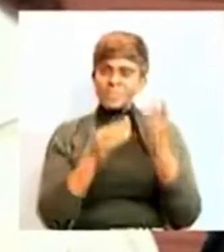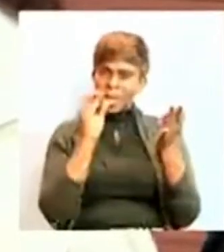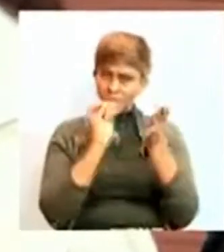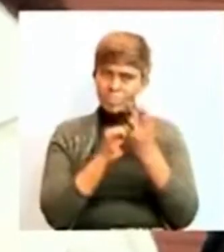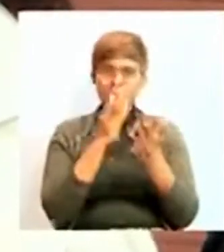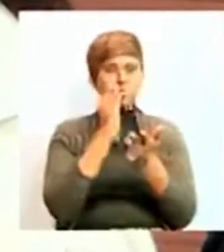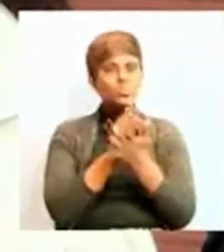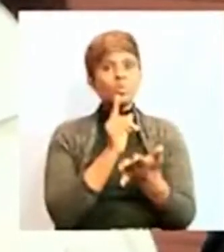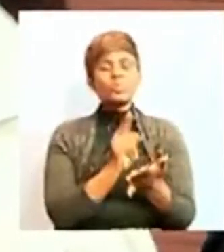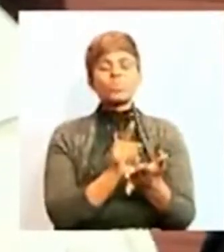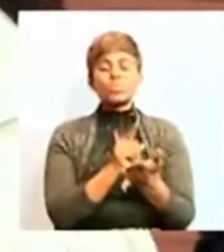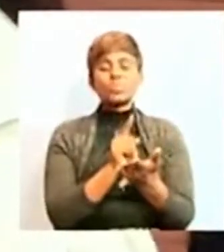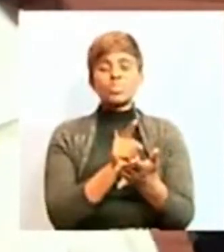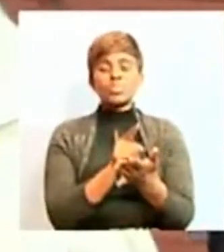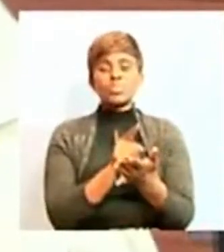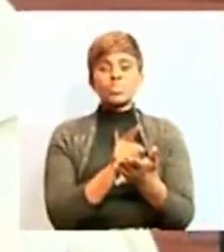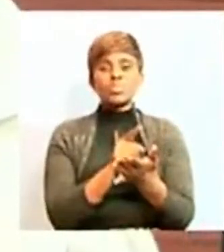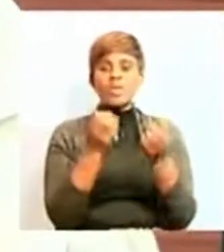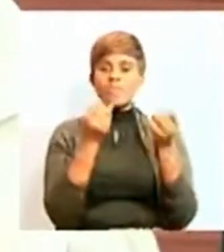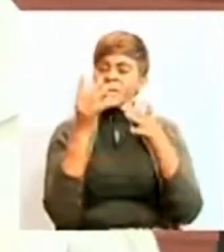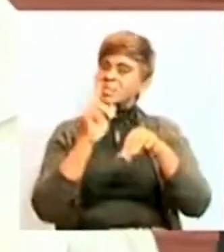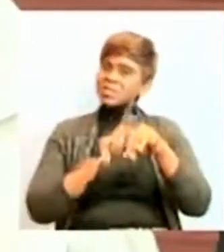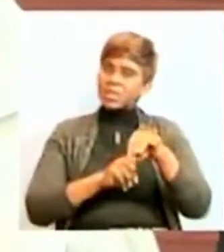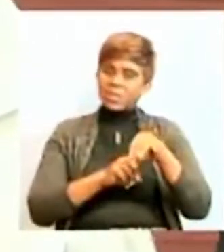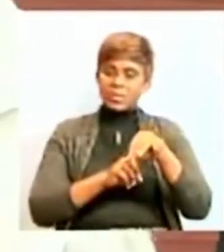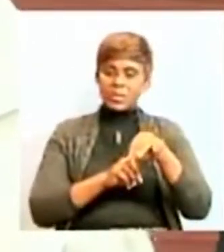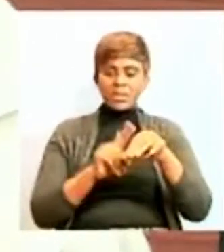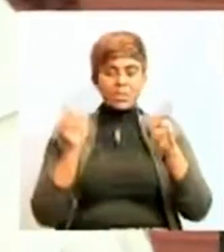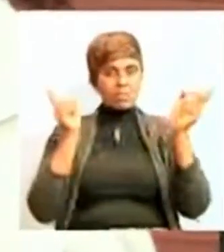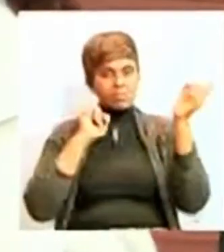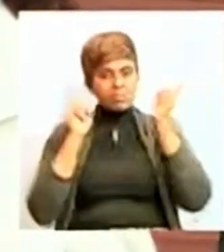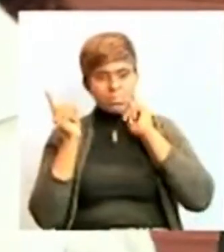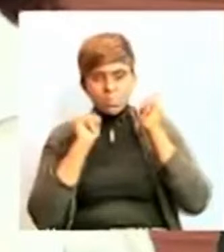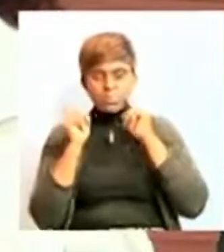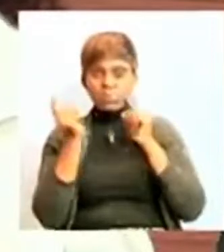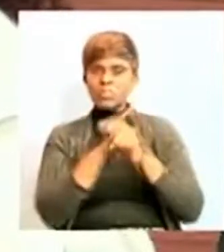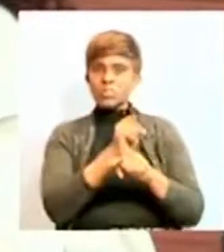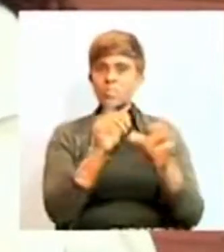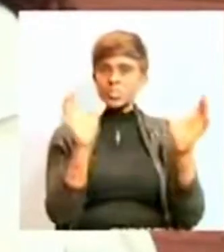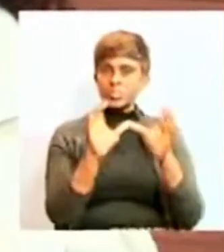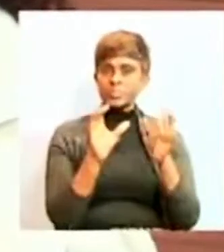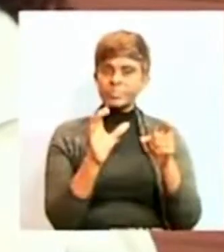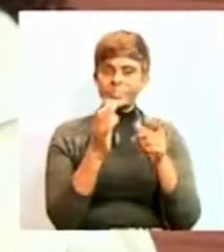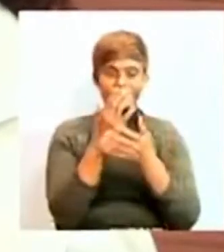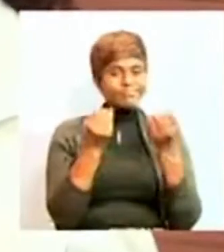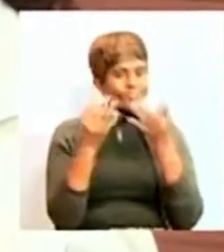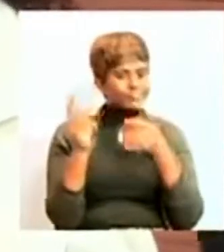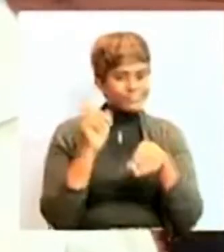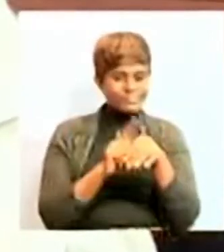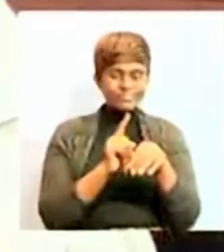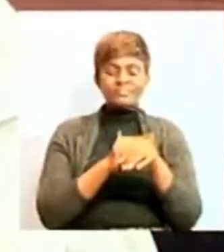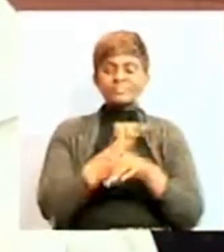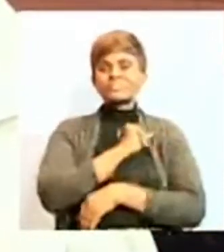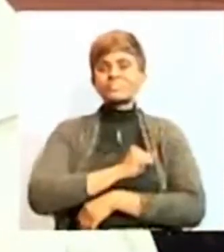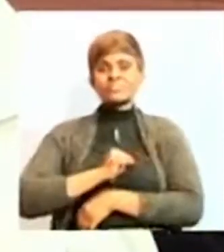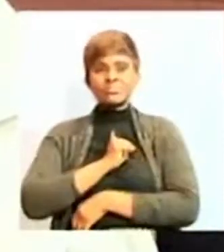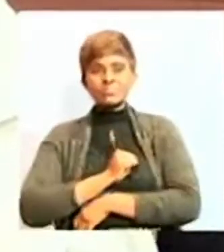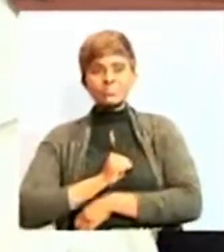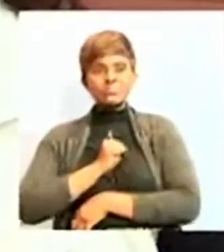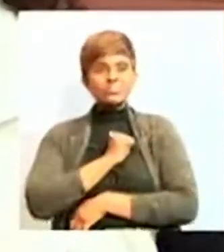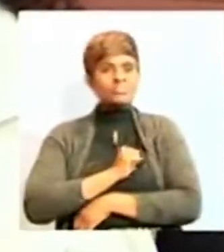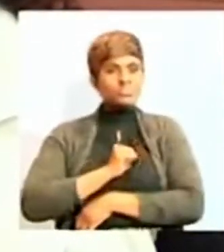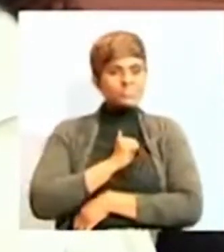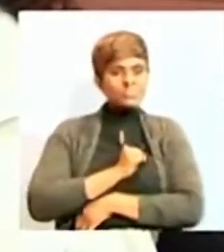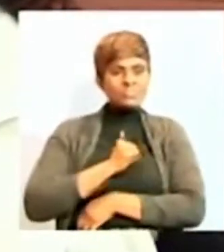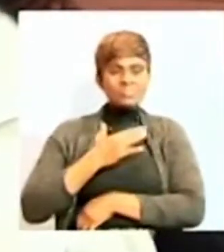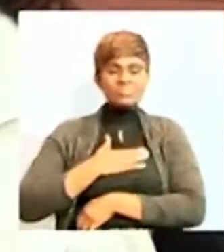a stop because half the time when you get from what we are getting from this committee, half of it is apologies. So then